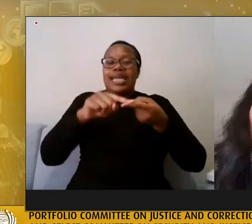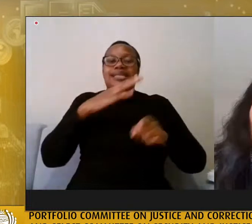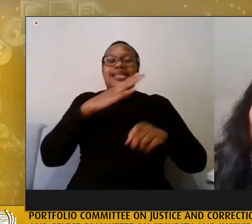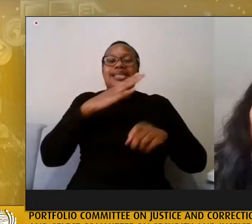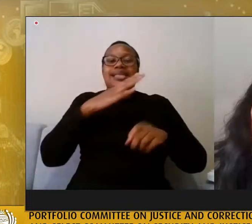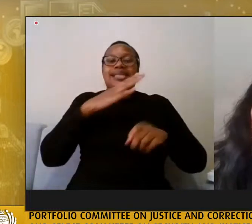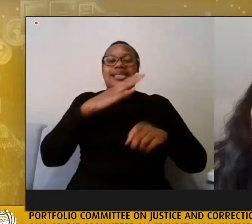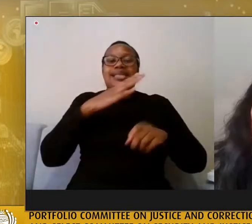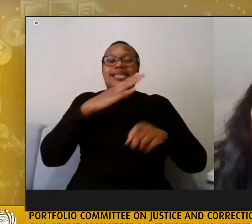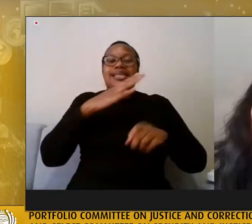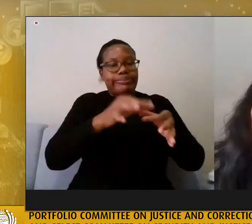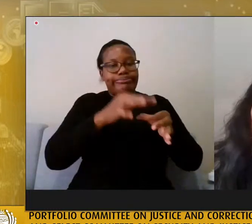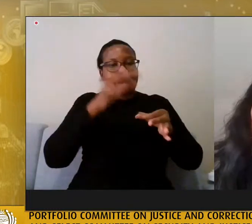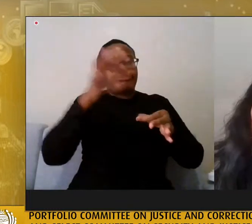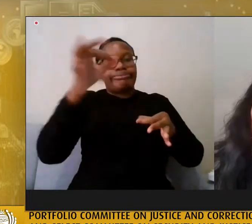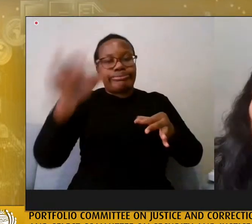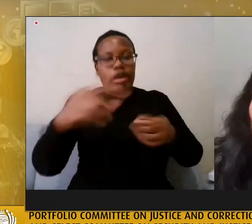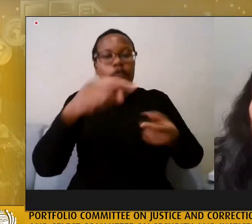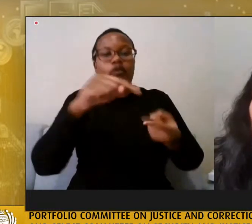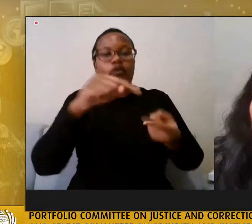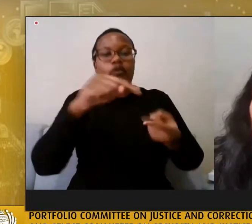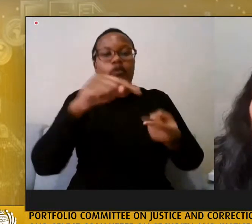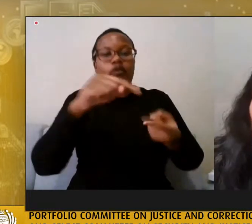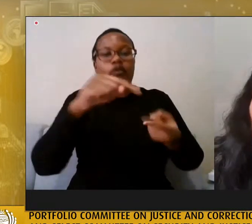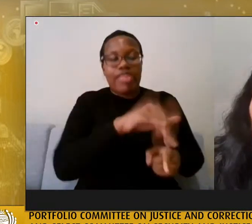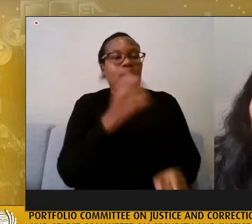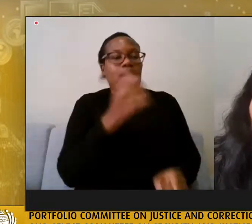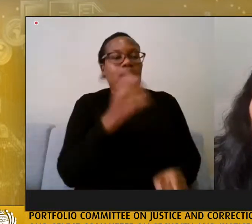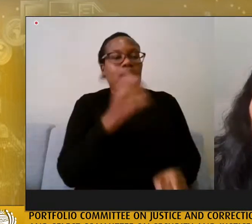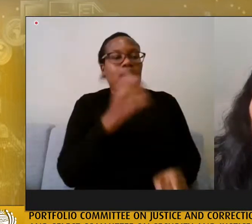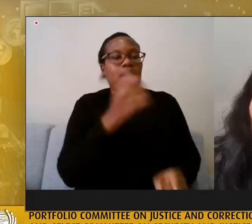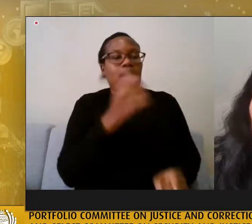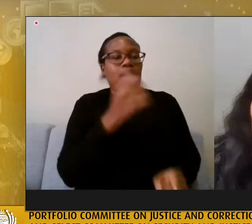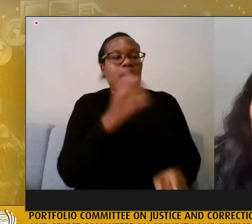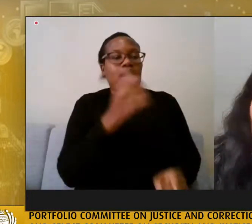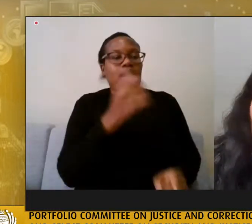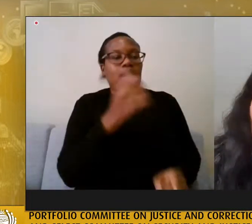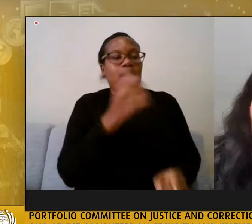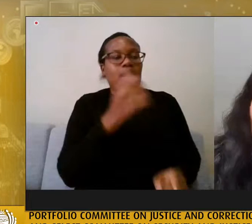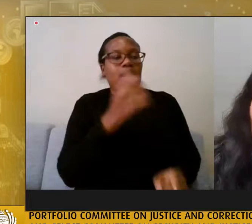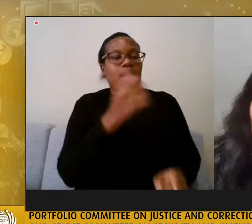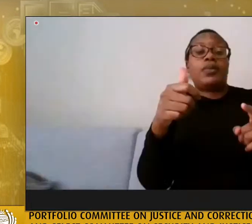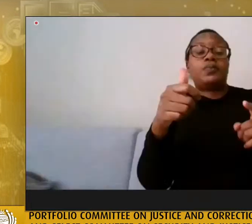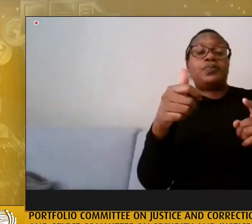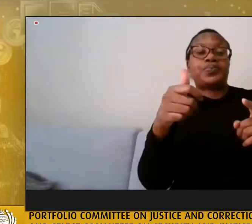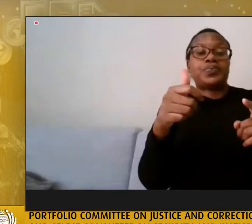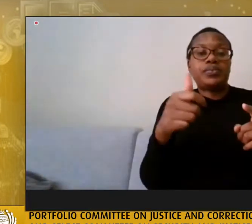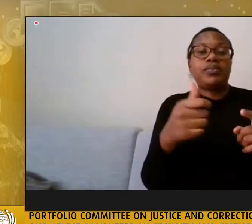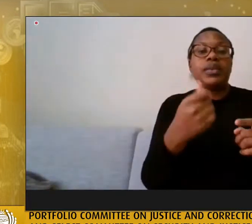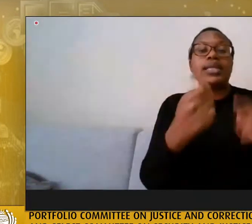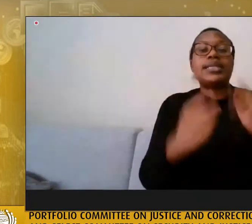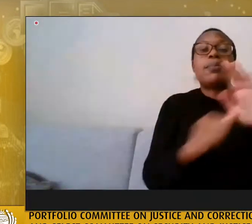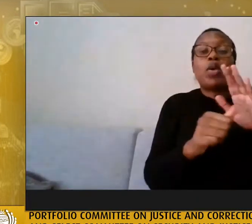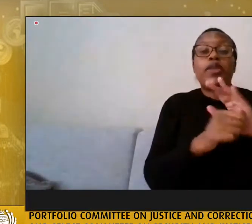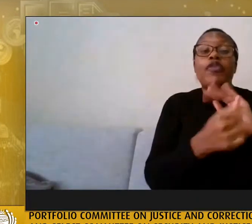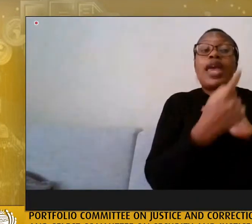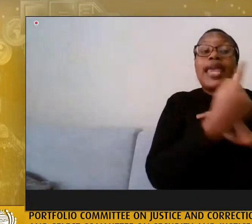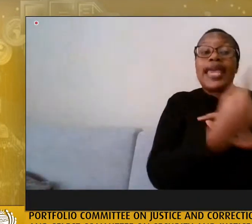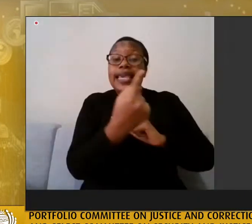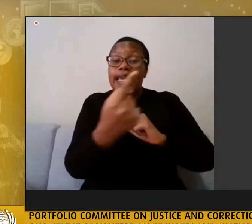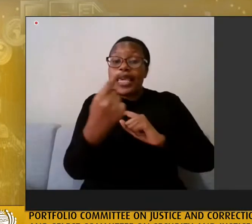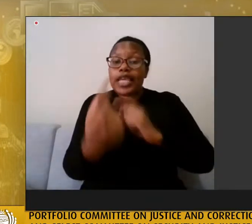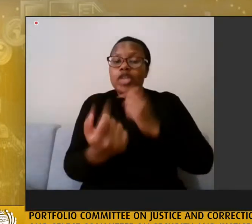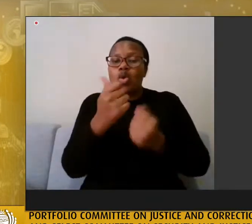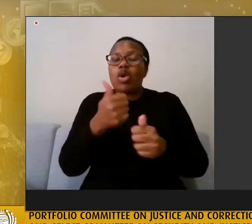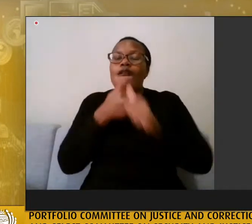one is understandable, but all others, I think it's going to be important that every court follows those protocols to the